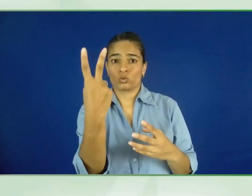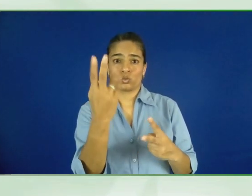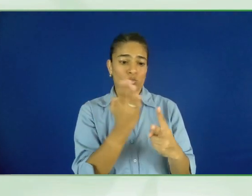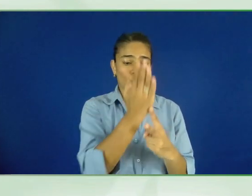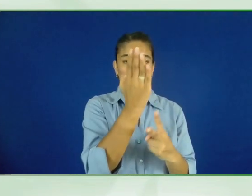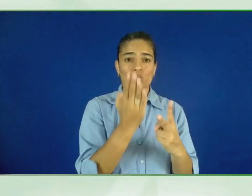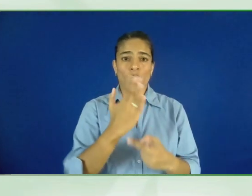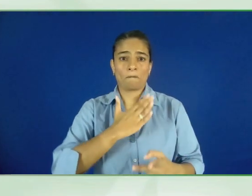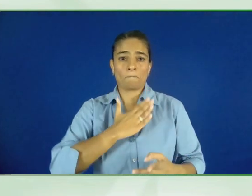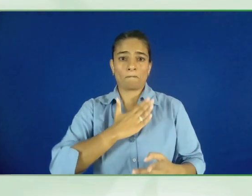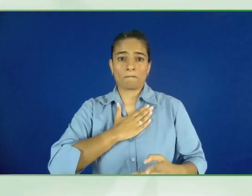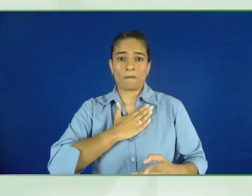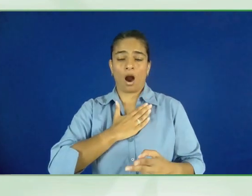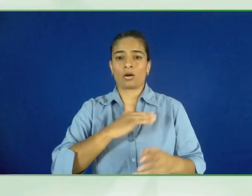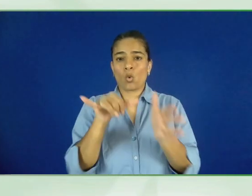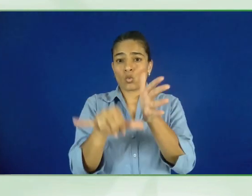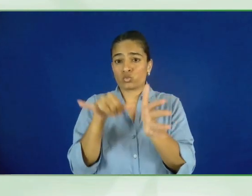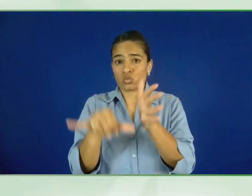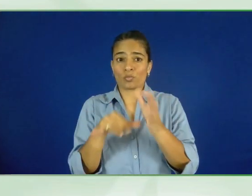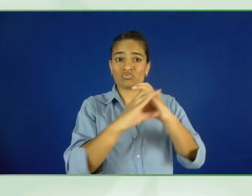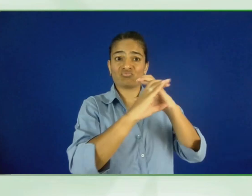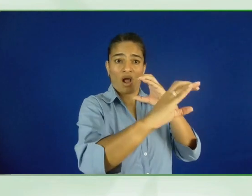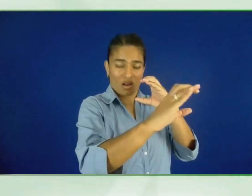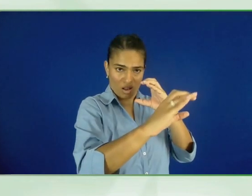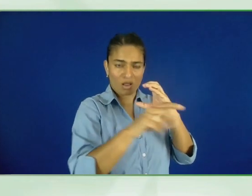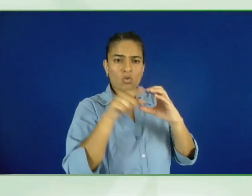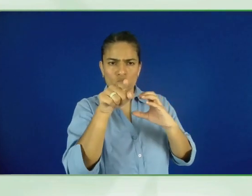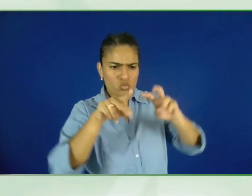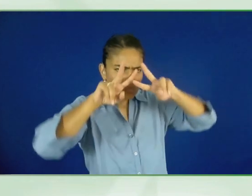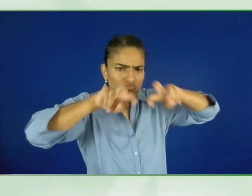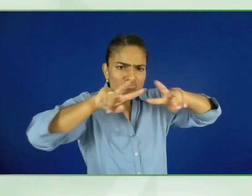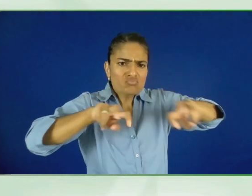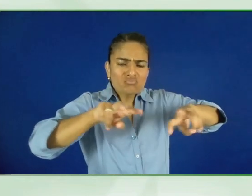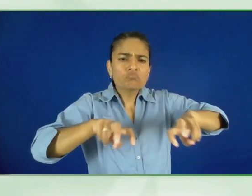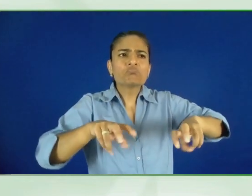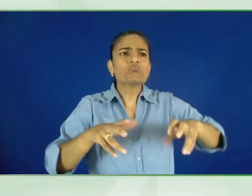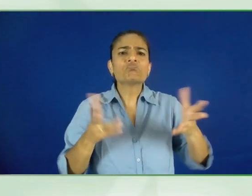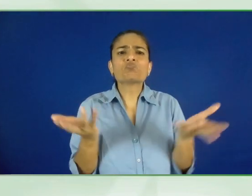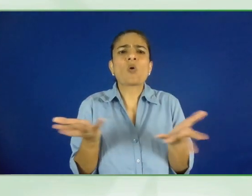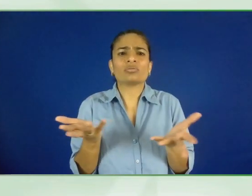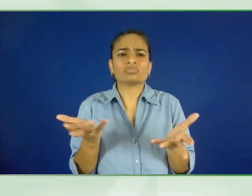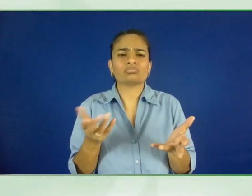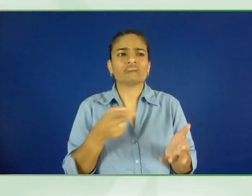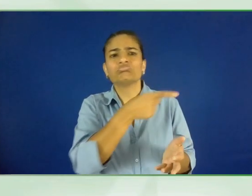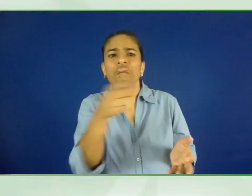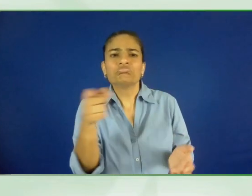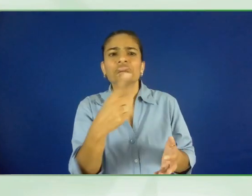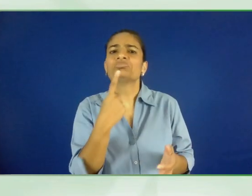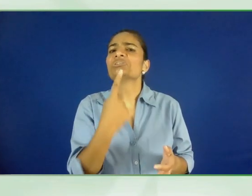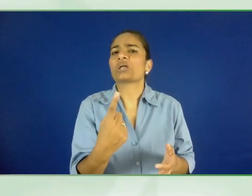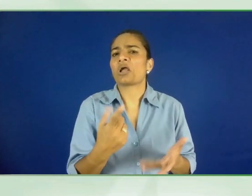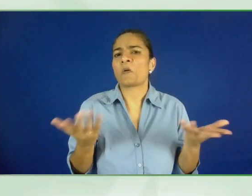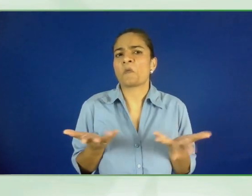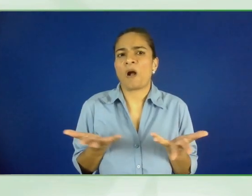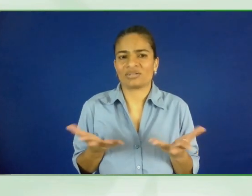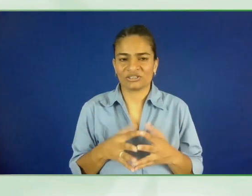to find out what they say. Just like